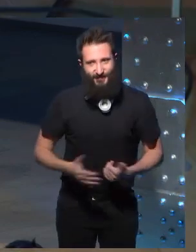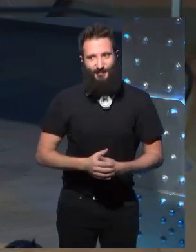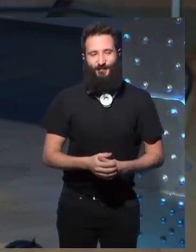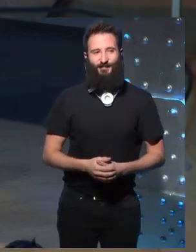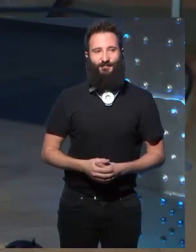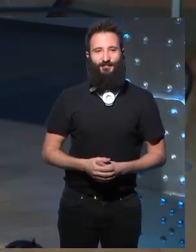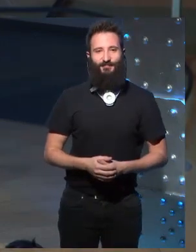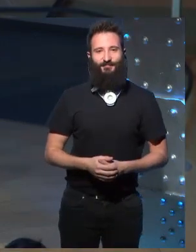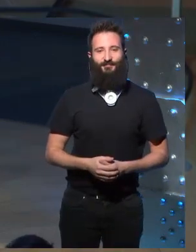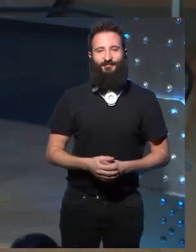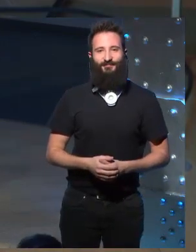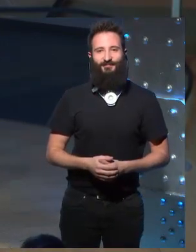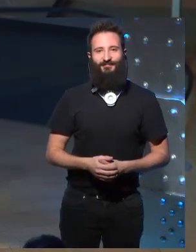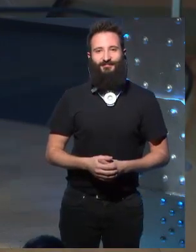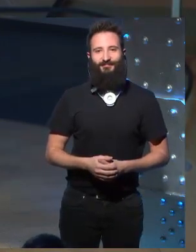us?